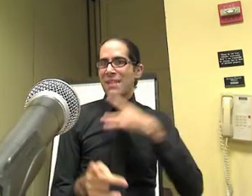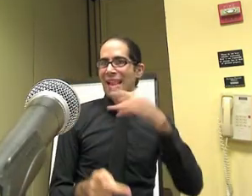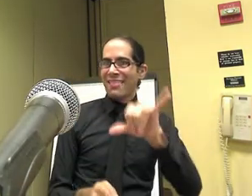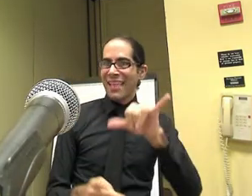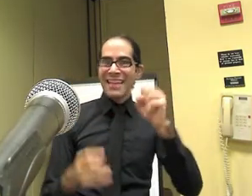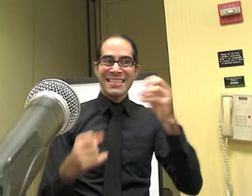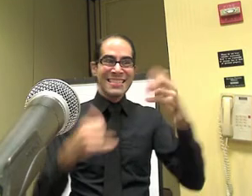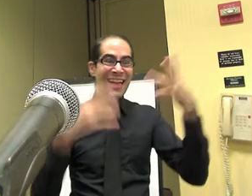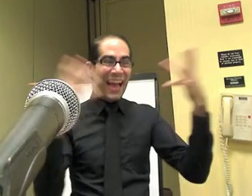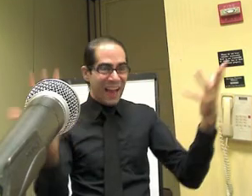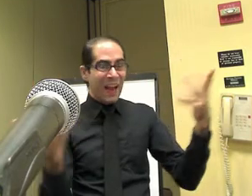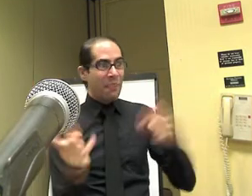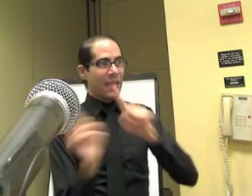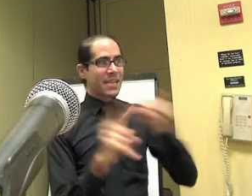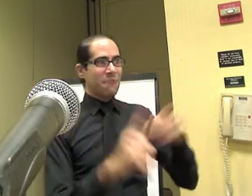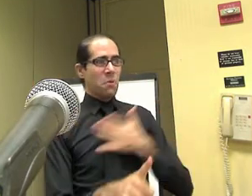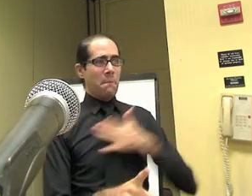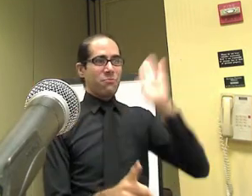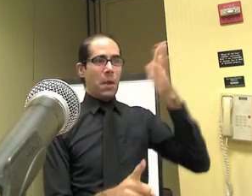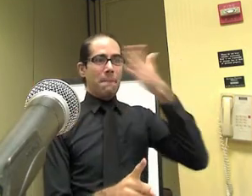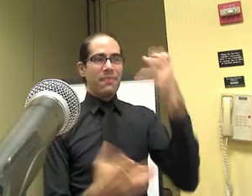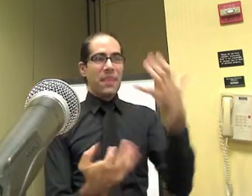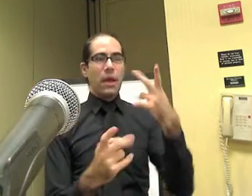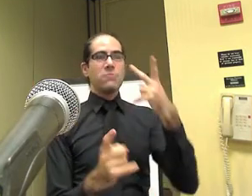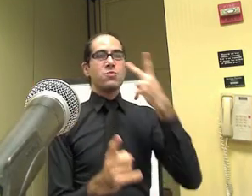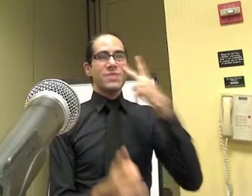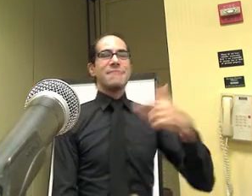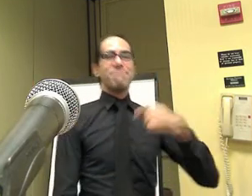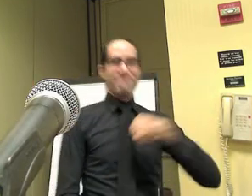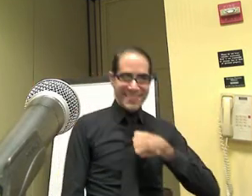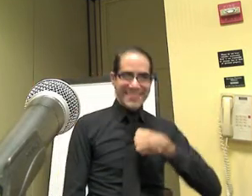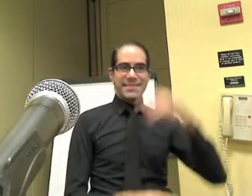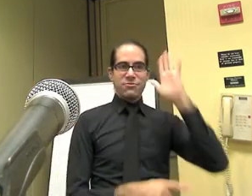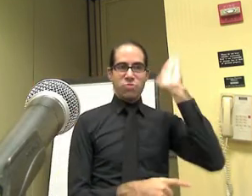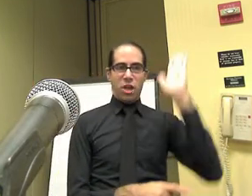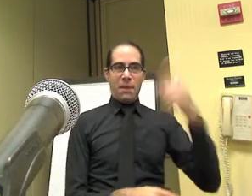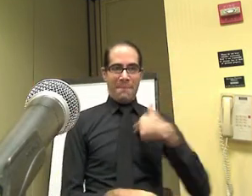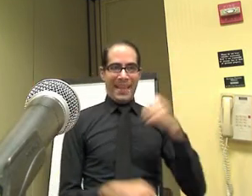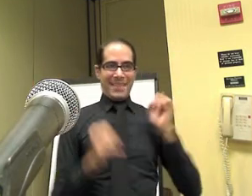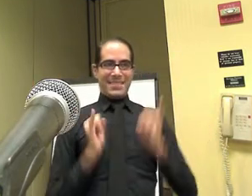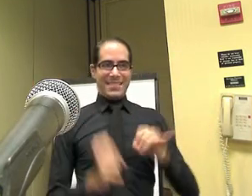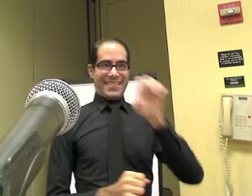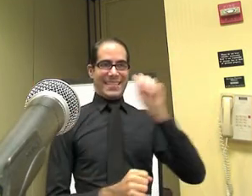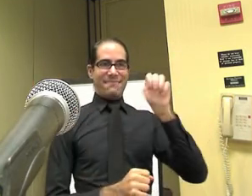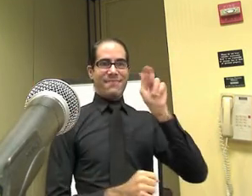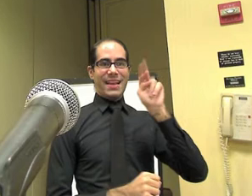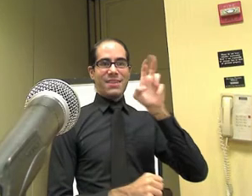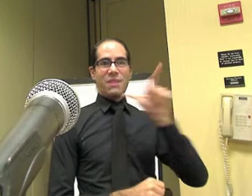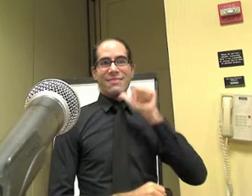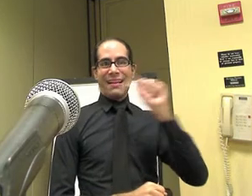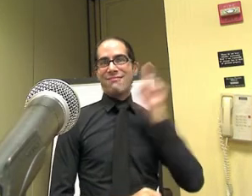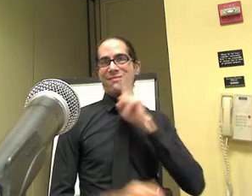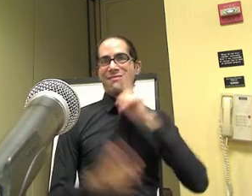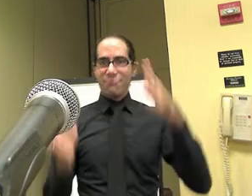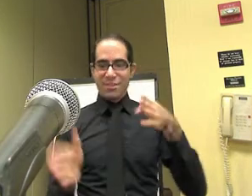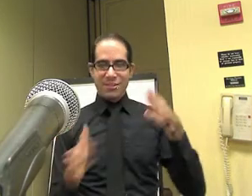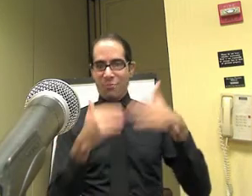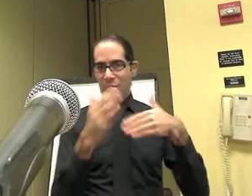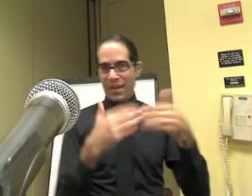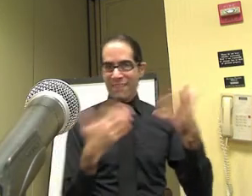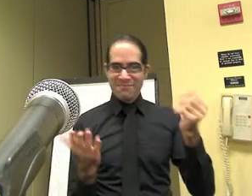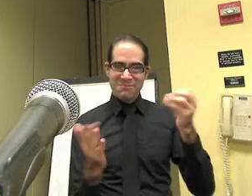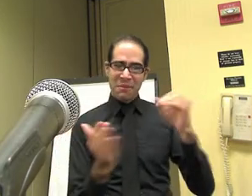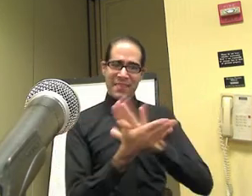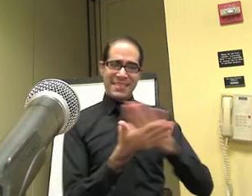it's really nice to have hearing people come and be part of my group. And it's always good to see, because they just like me.